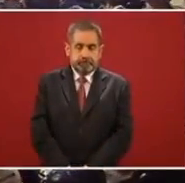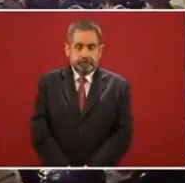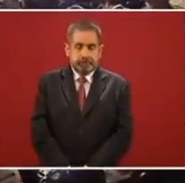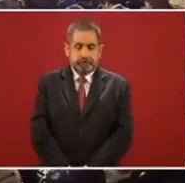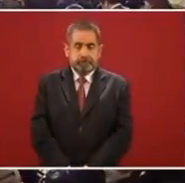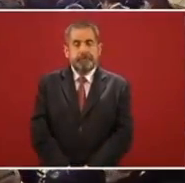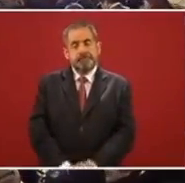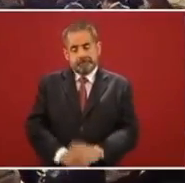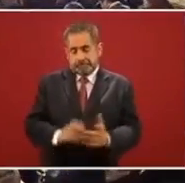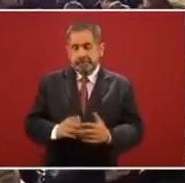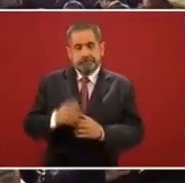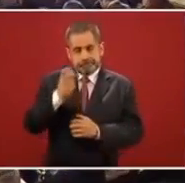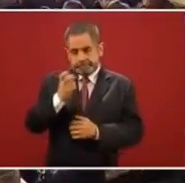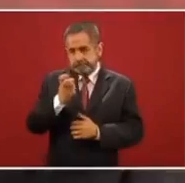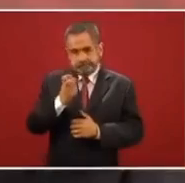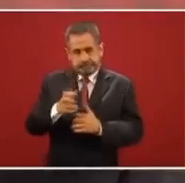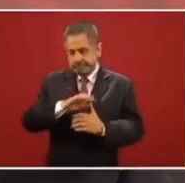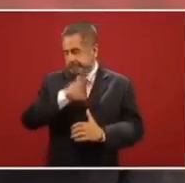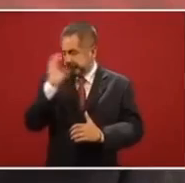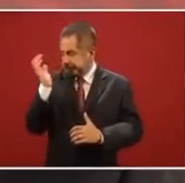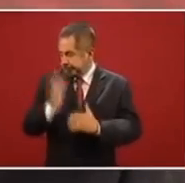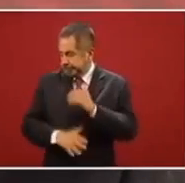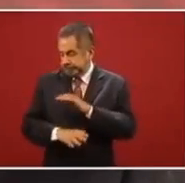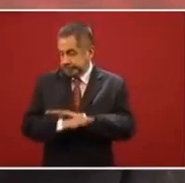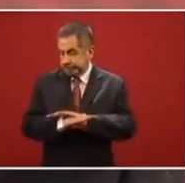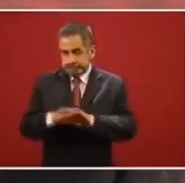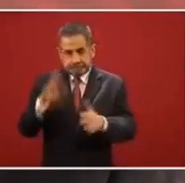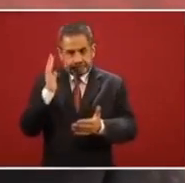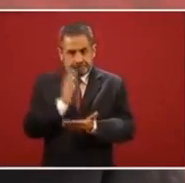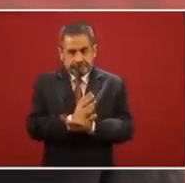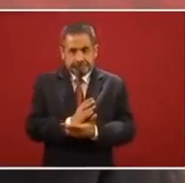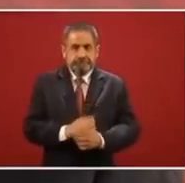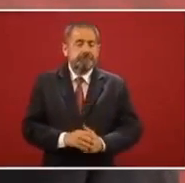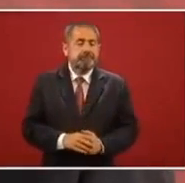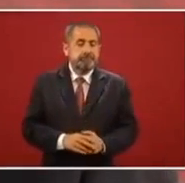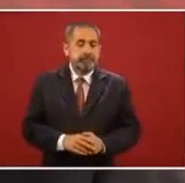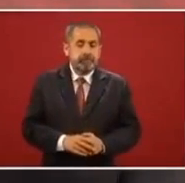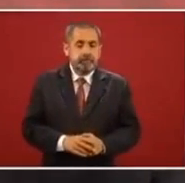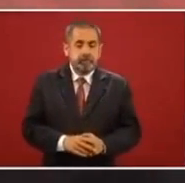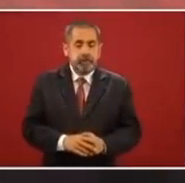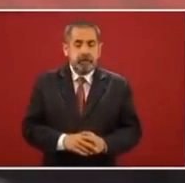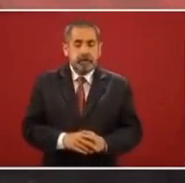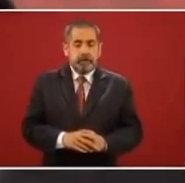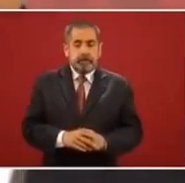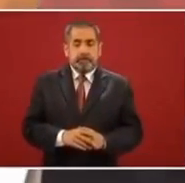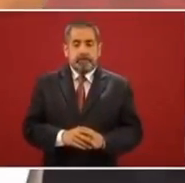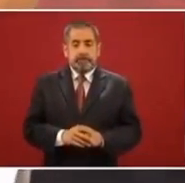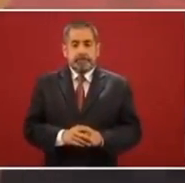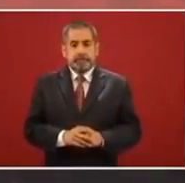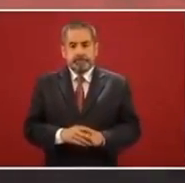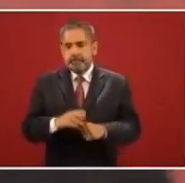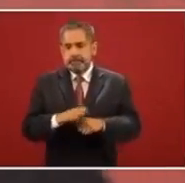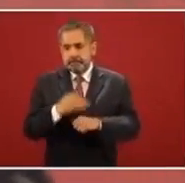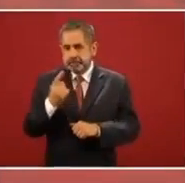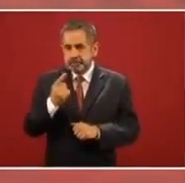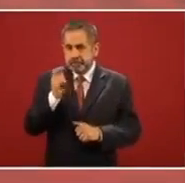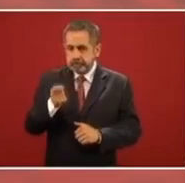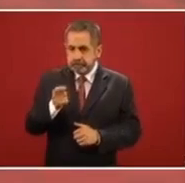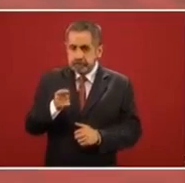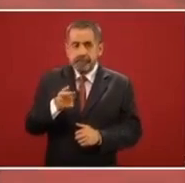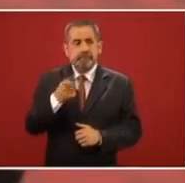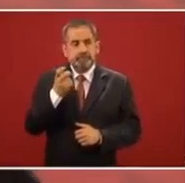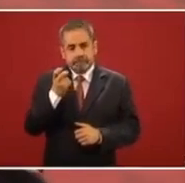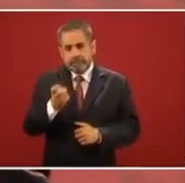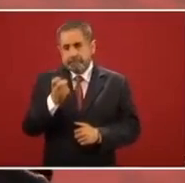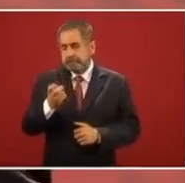Y ya todo eso se termina. And all of that is put to an end, Porque because así es